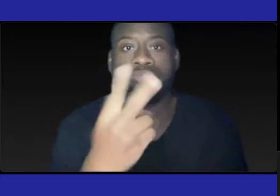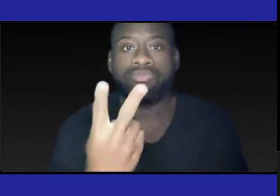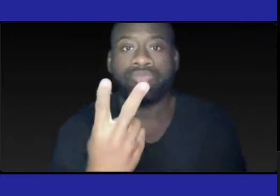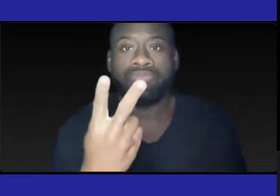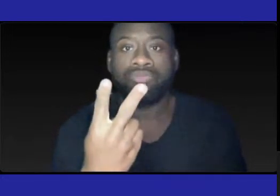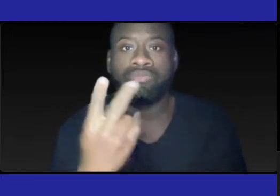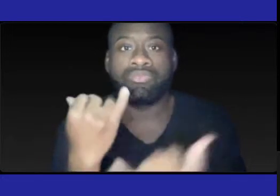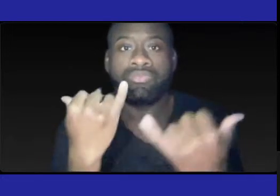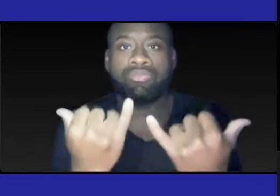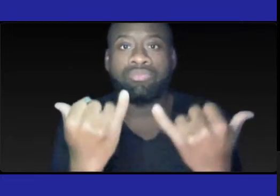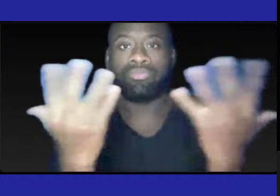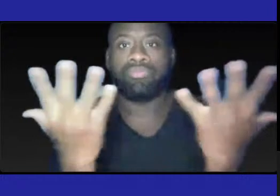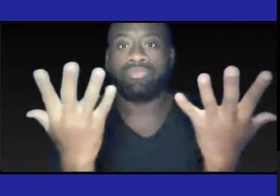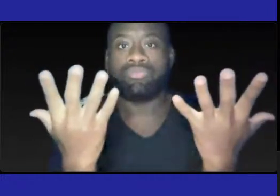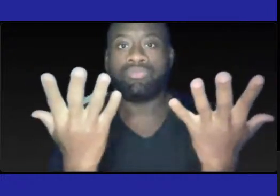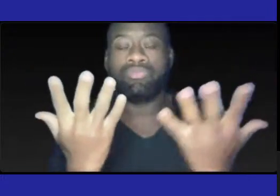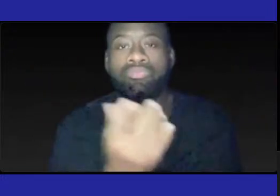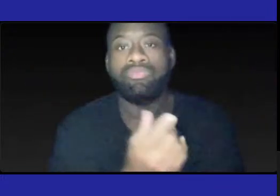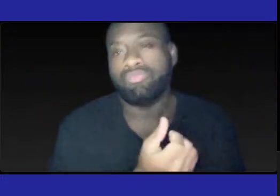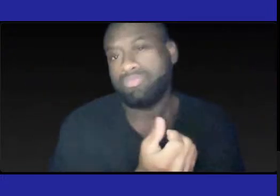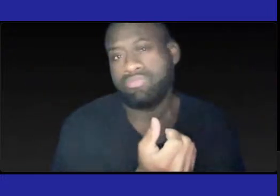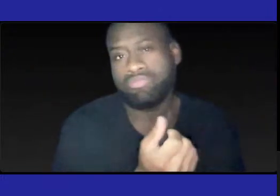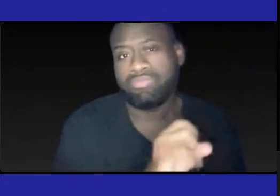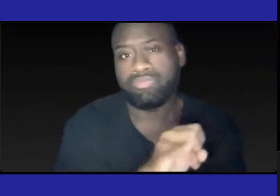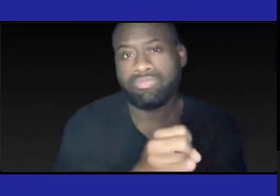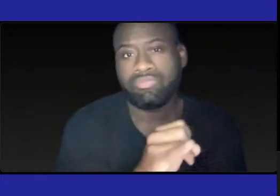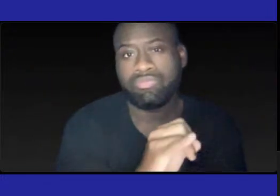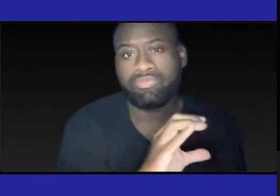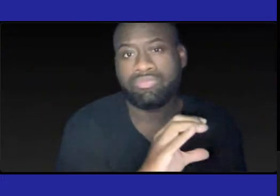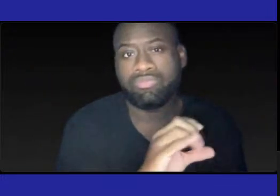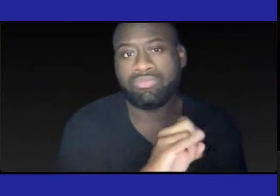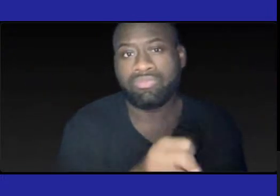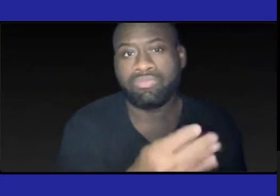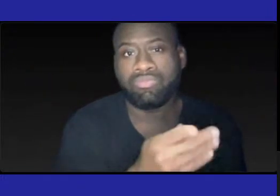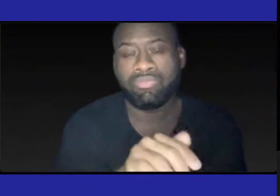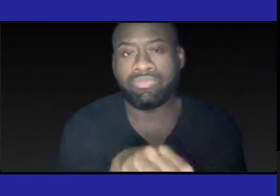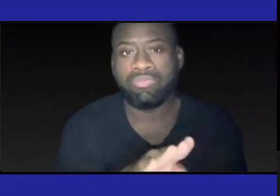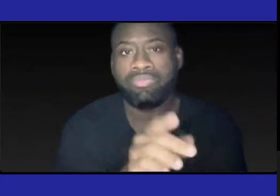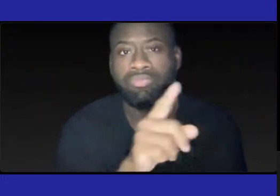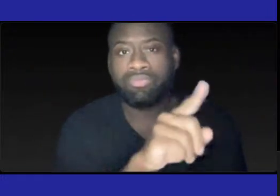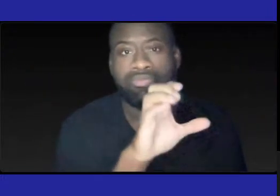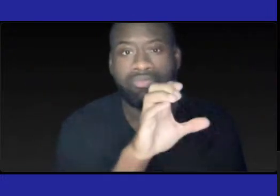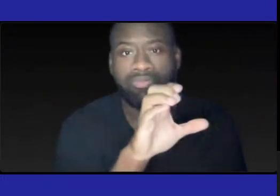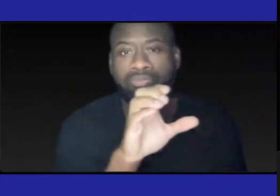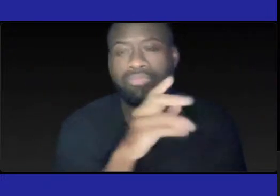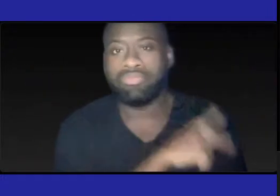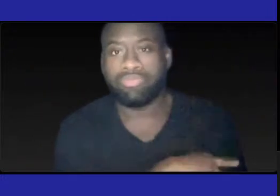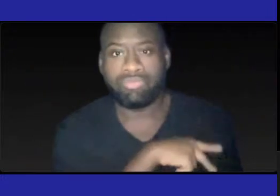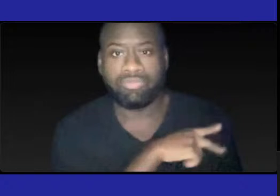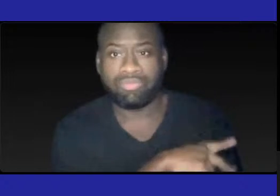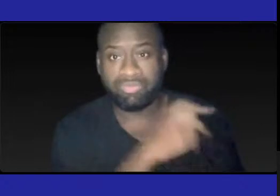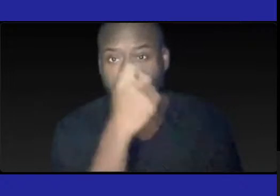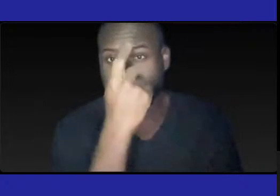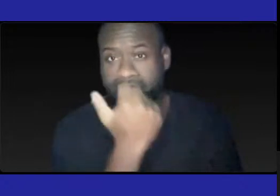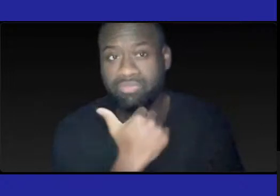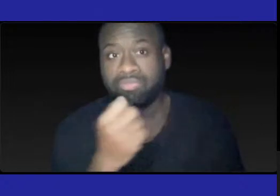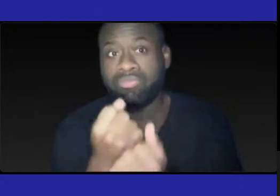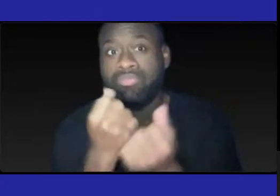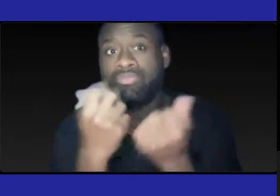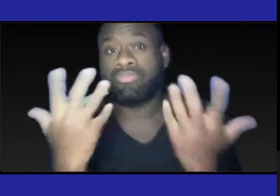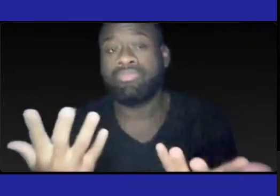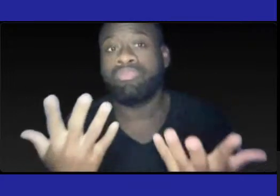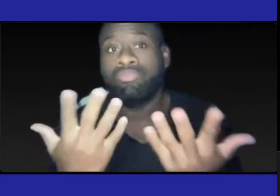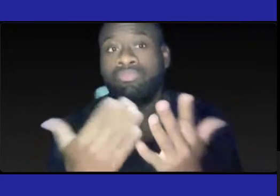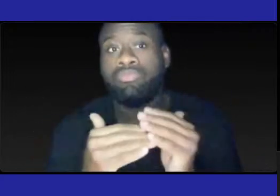have between 100 and just over 100 patients. The volume requirements for level 1 are